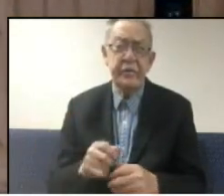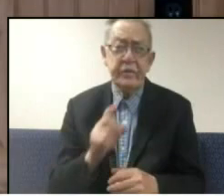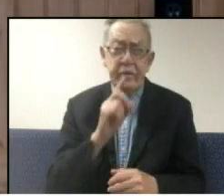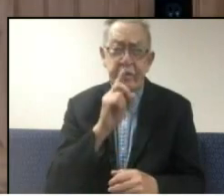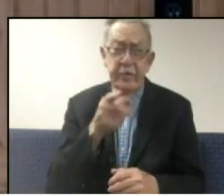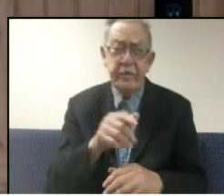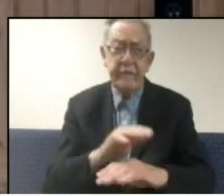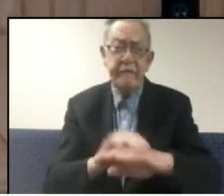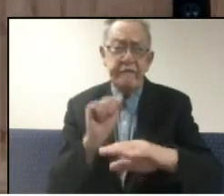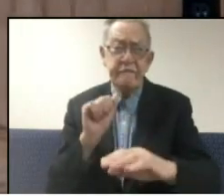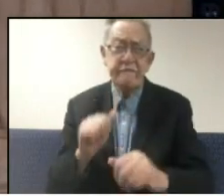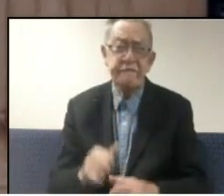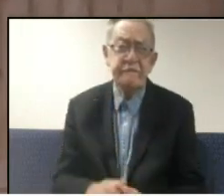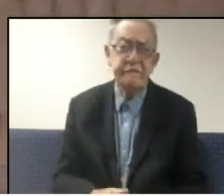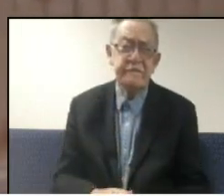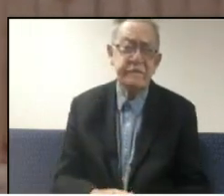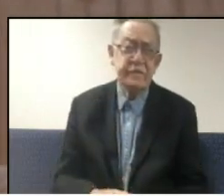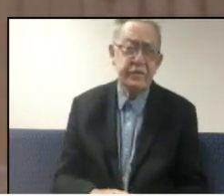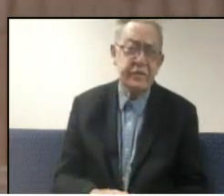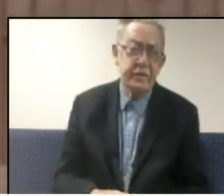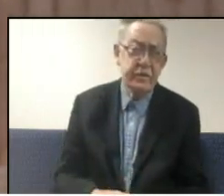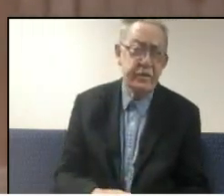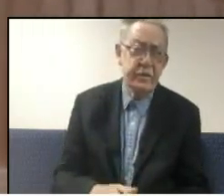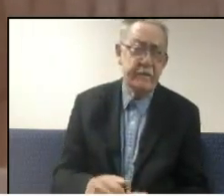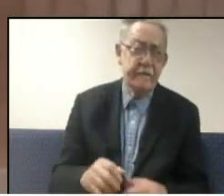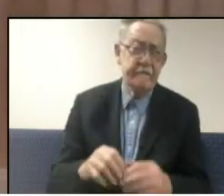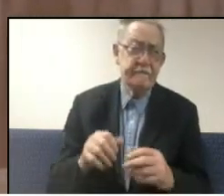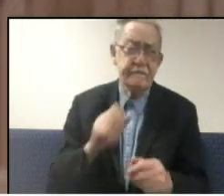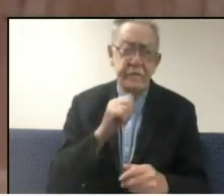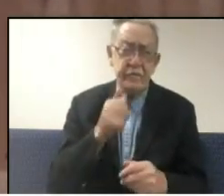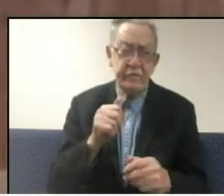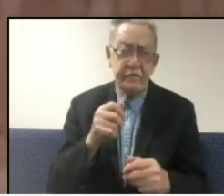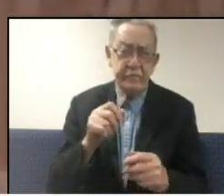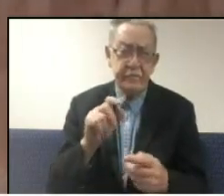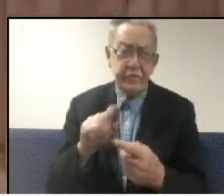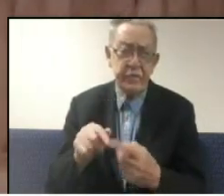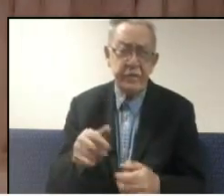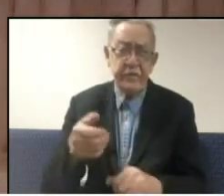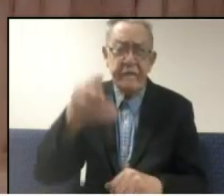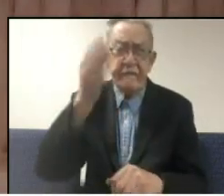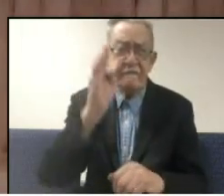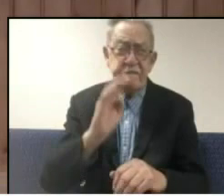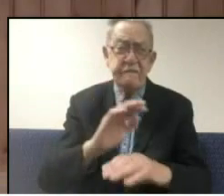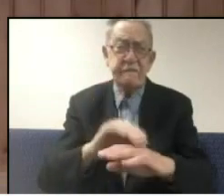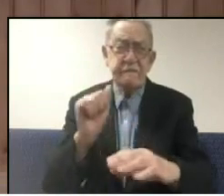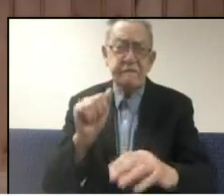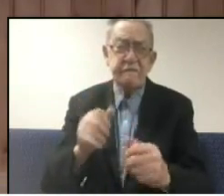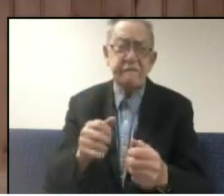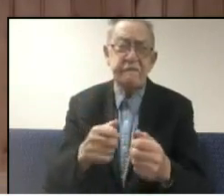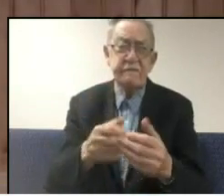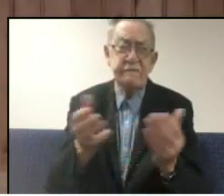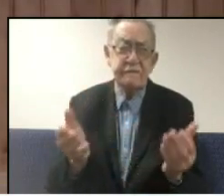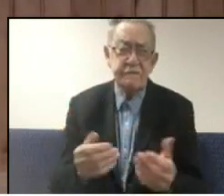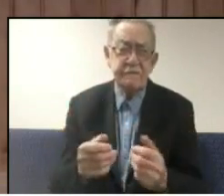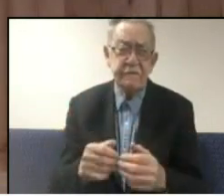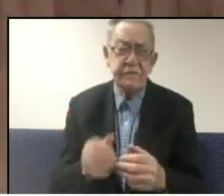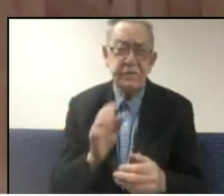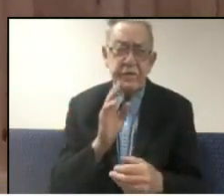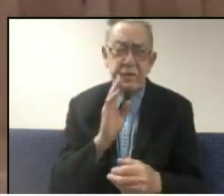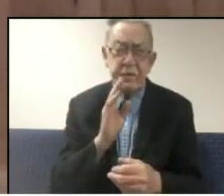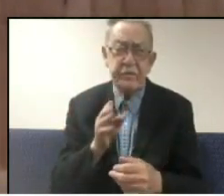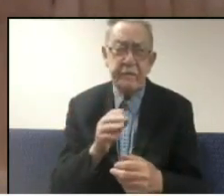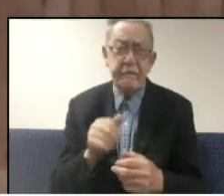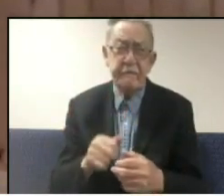calling. And usually when we attribute that, it's not so much God that's calling them as much as that they're just really